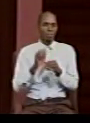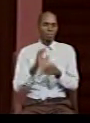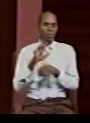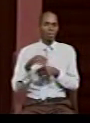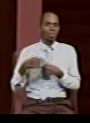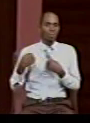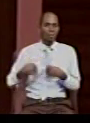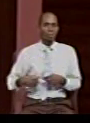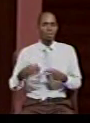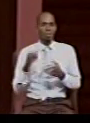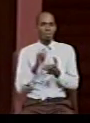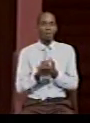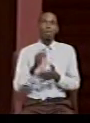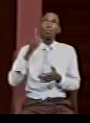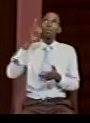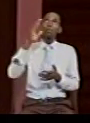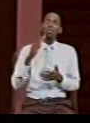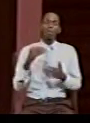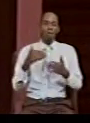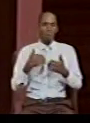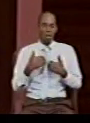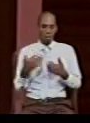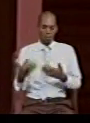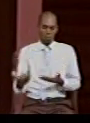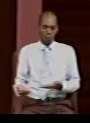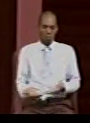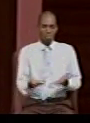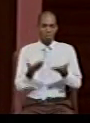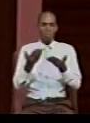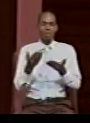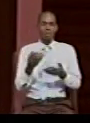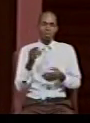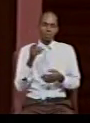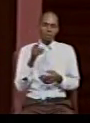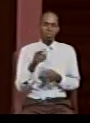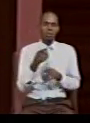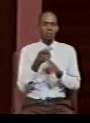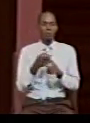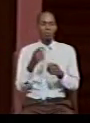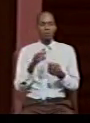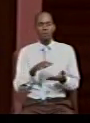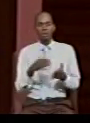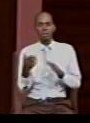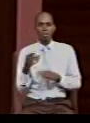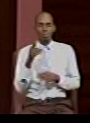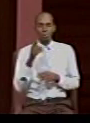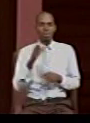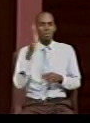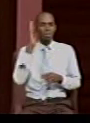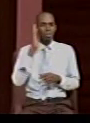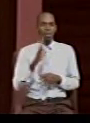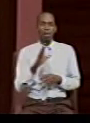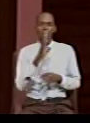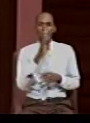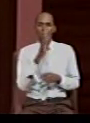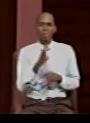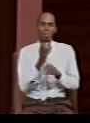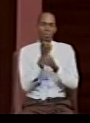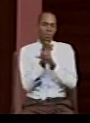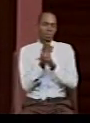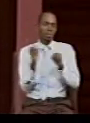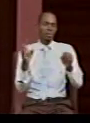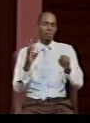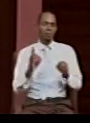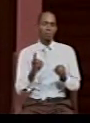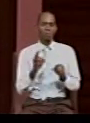God has raised him from the dead, thou shalt be saved. He's saying